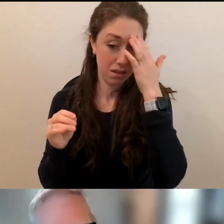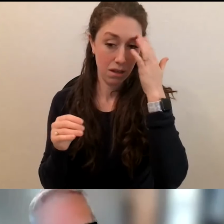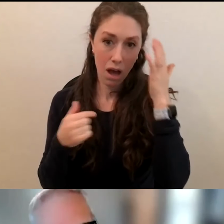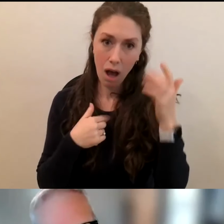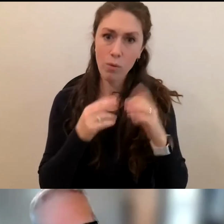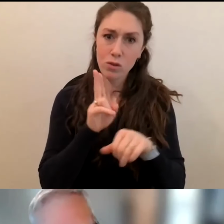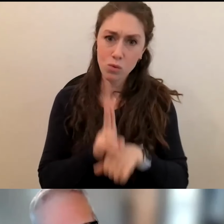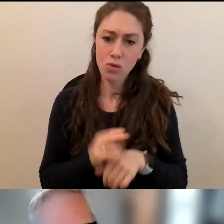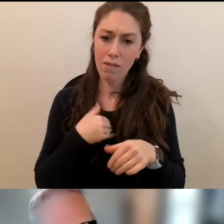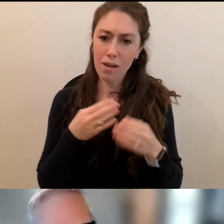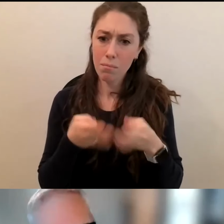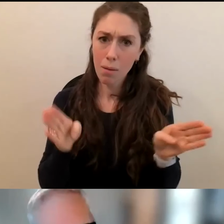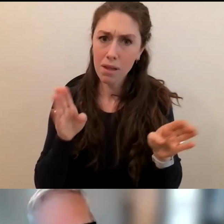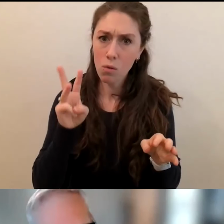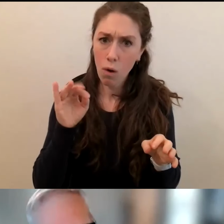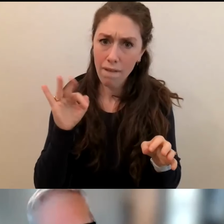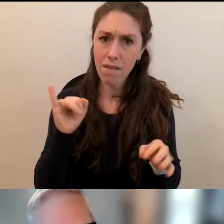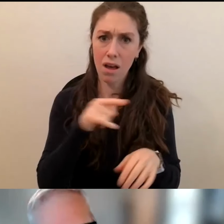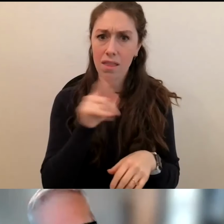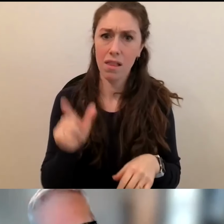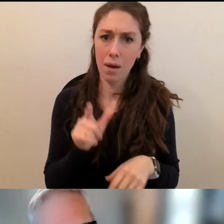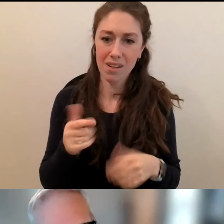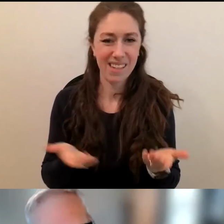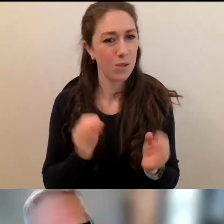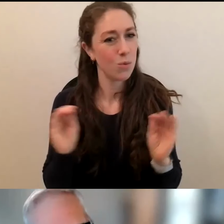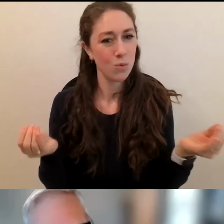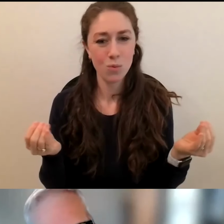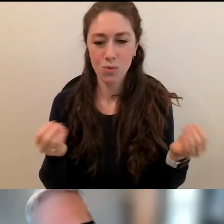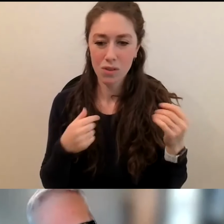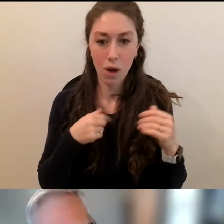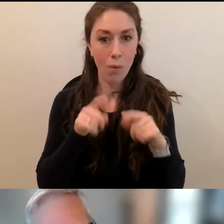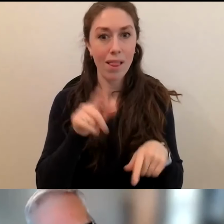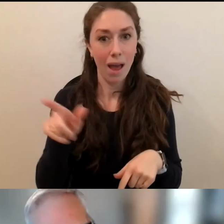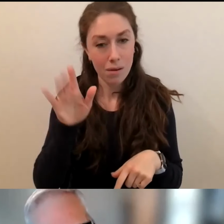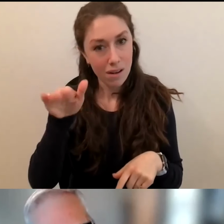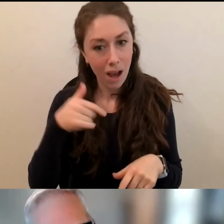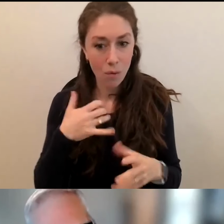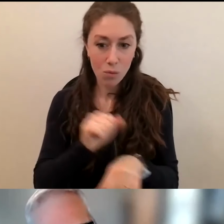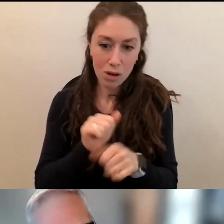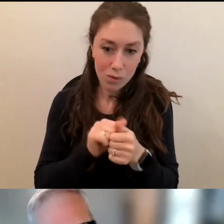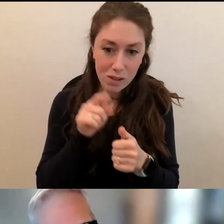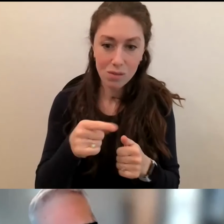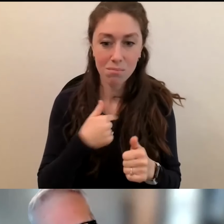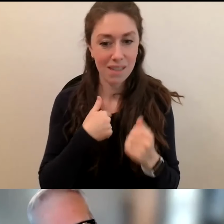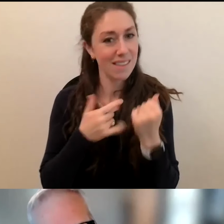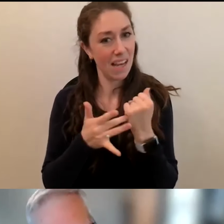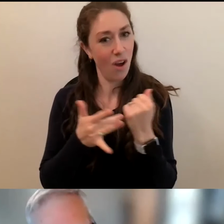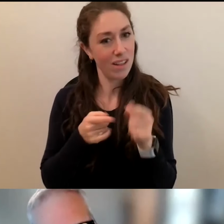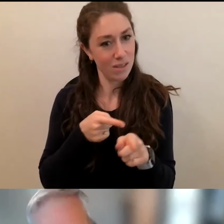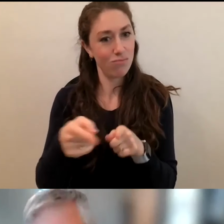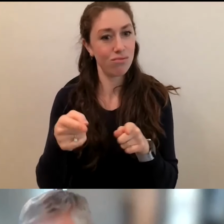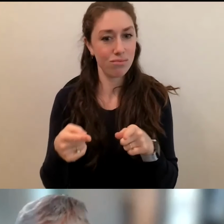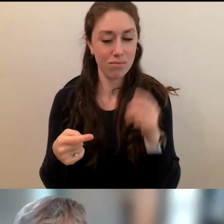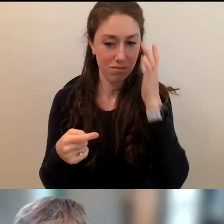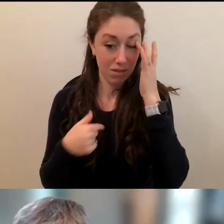library. Nope, didn't have it here. So I went to the library and I said, I'd like to work with you. I'm a technology guy. I'd like to work with you